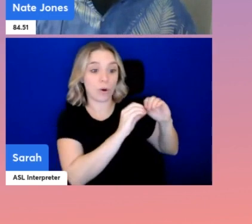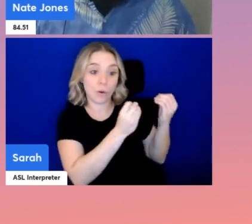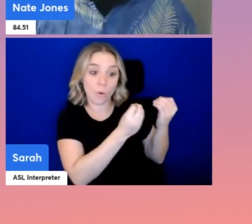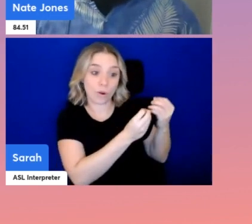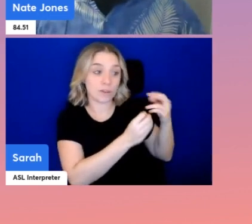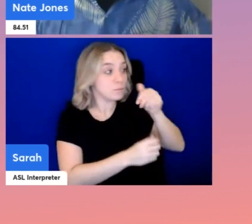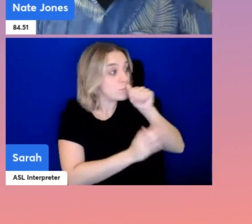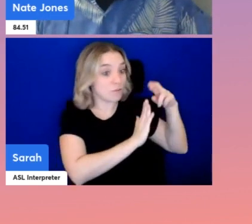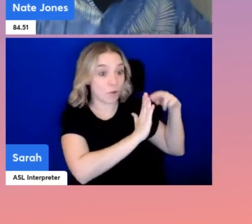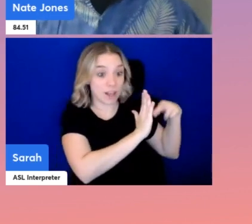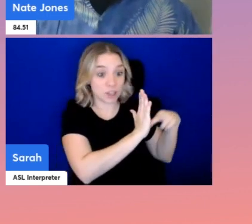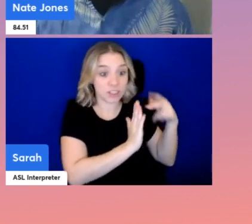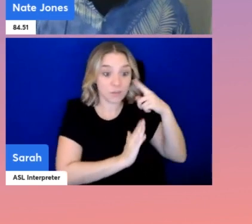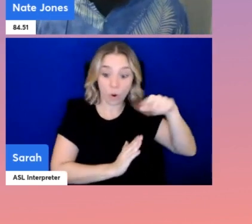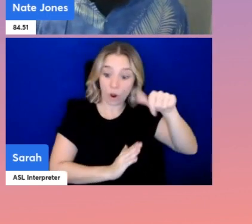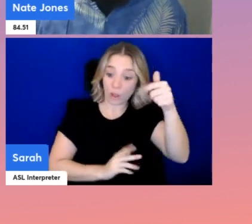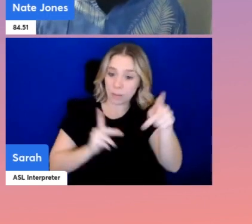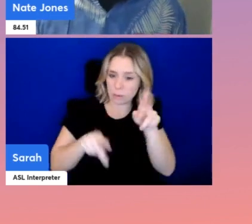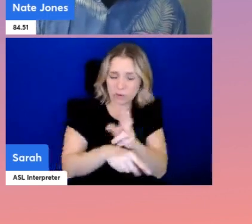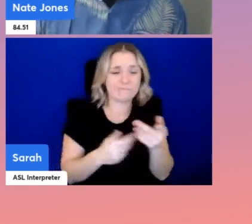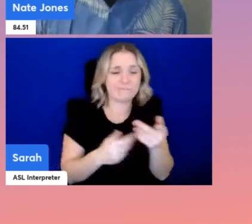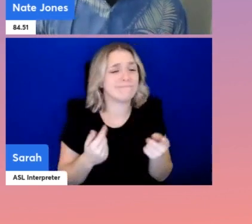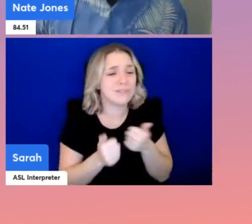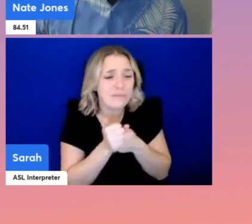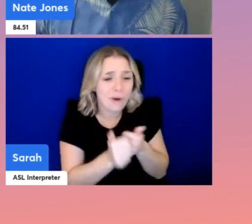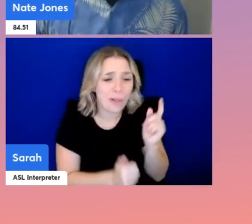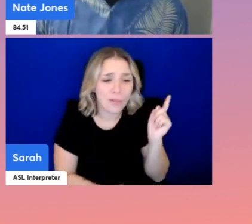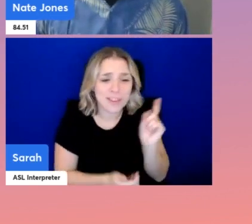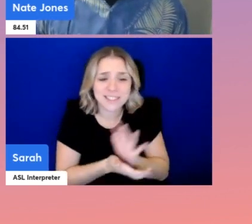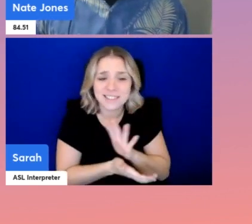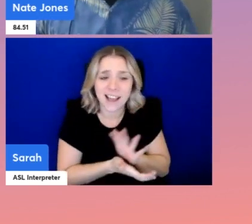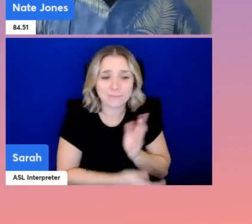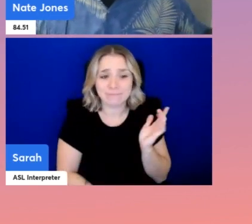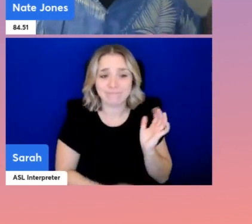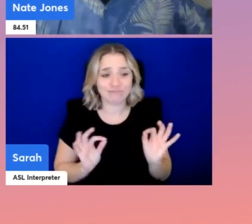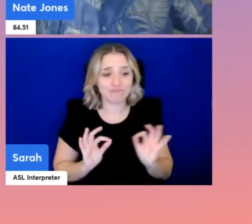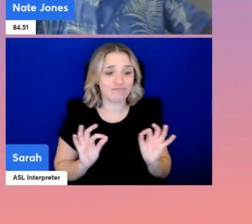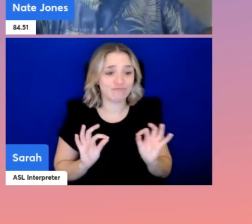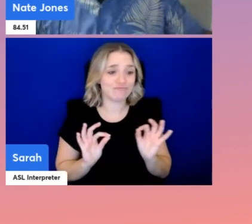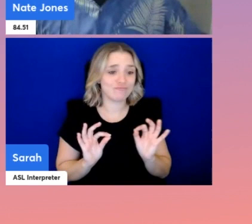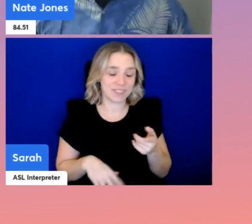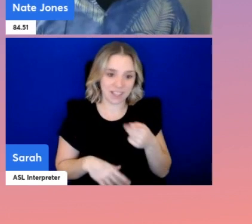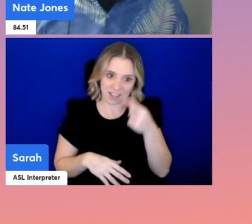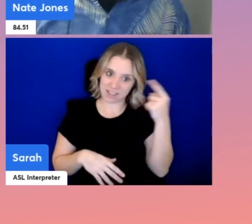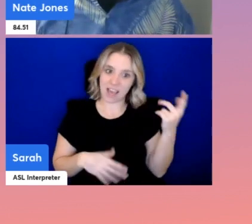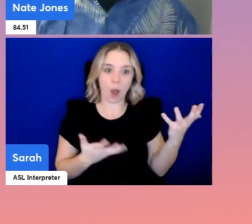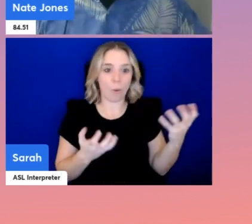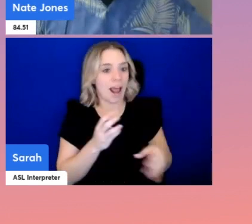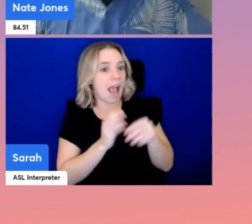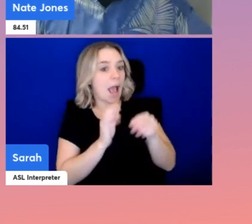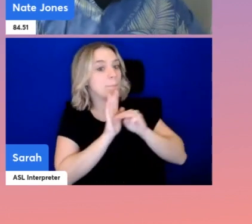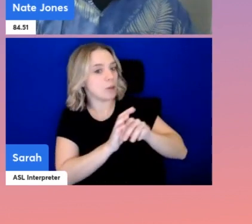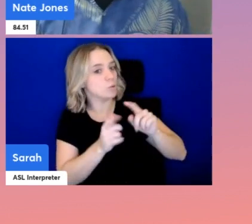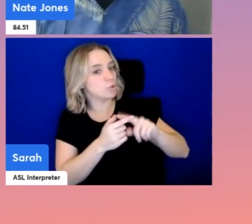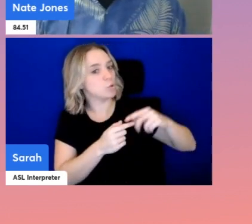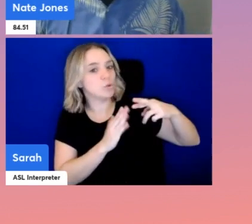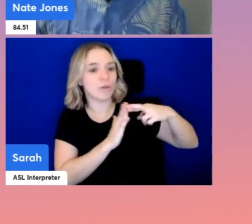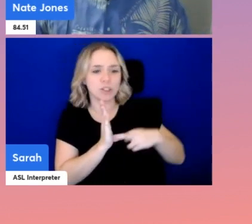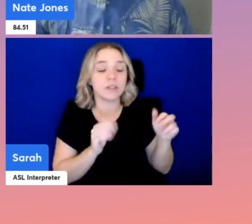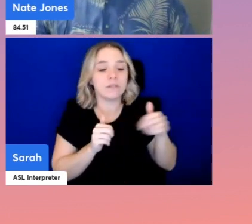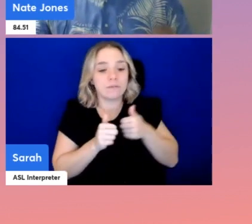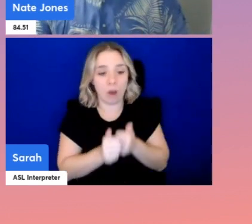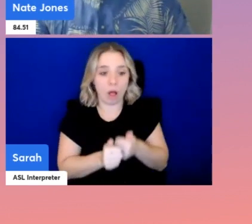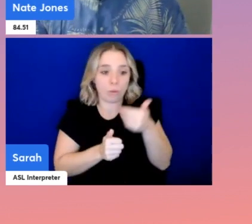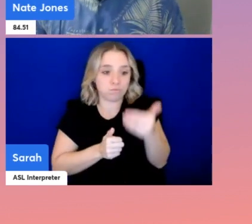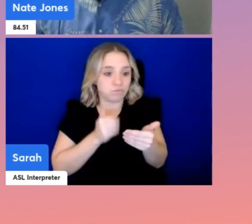so other people can use it. You just have to follow this contributing doc. And down here we've got, hey, I want to add a module to the registry. And you just kind of follow these steps.